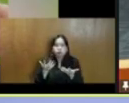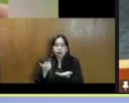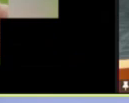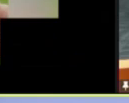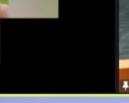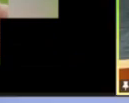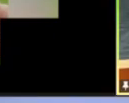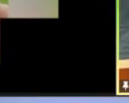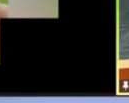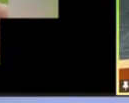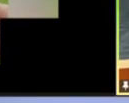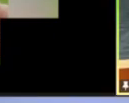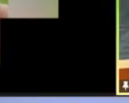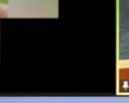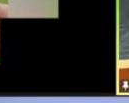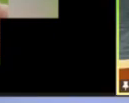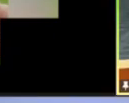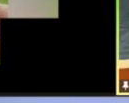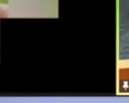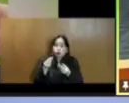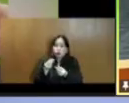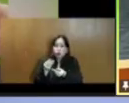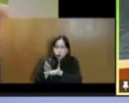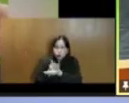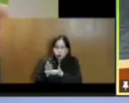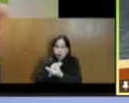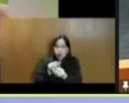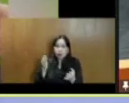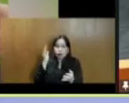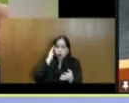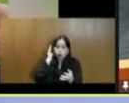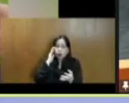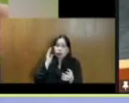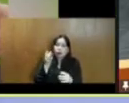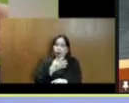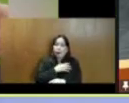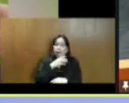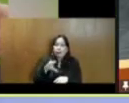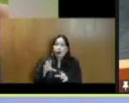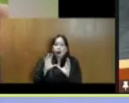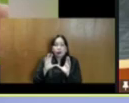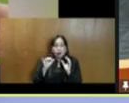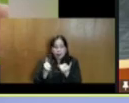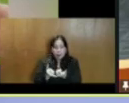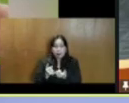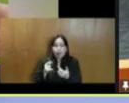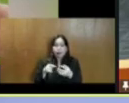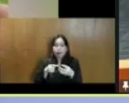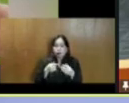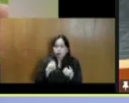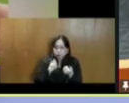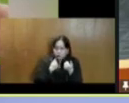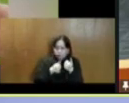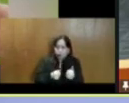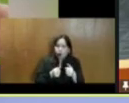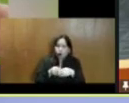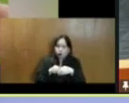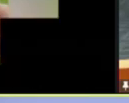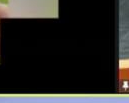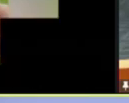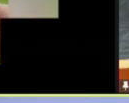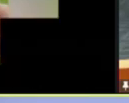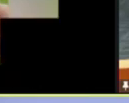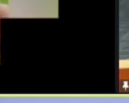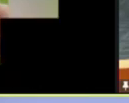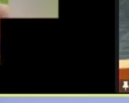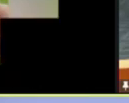knowledge that enables different companies to make the steps towards circularity. But you know, it will be costly